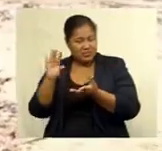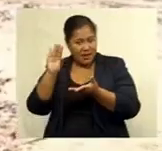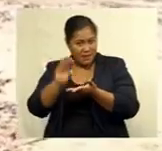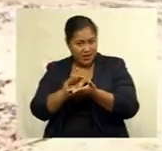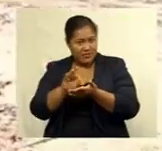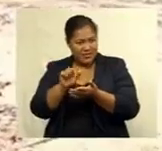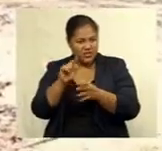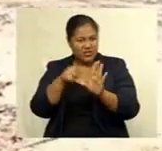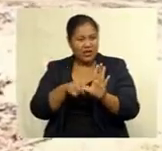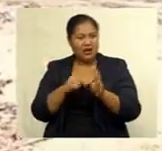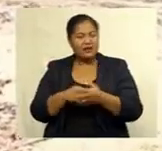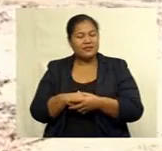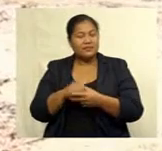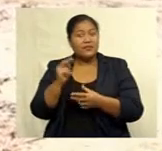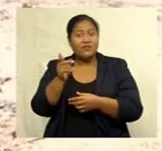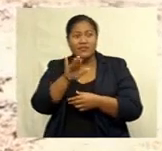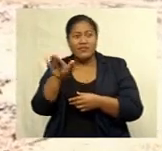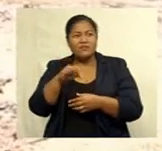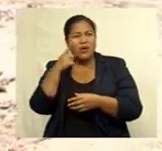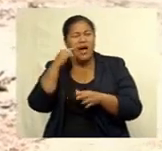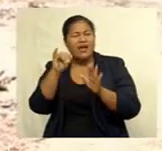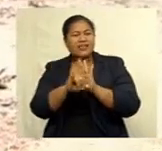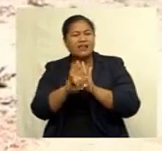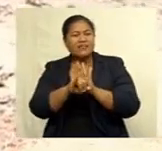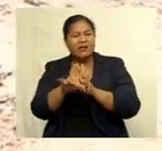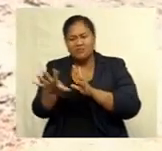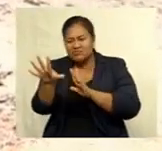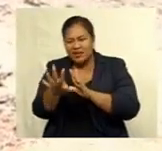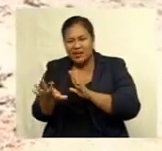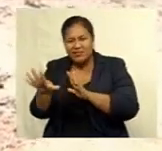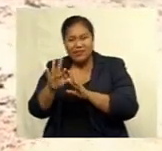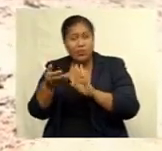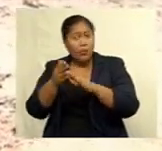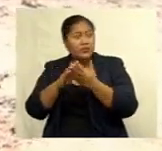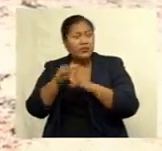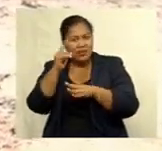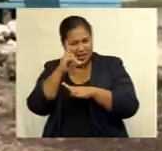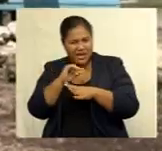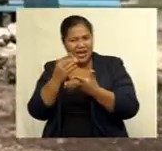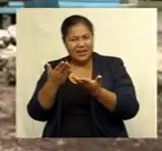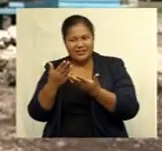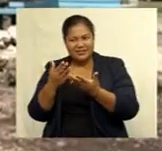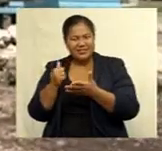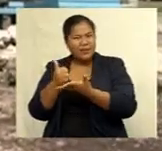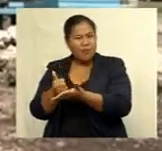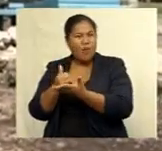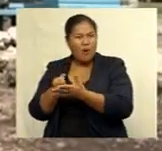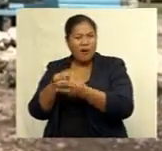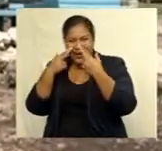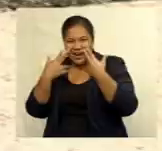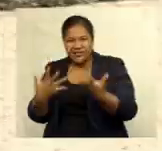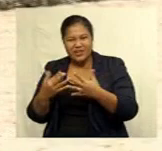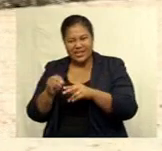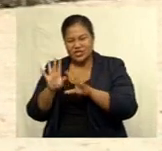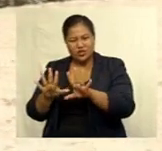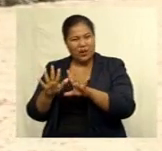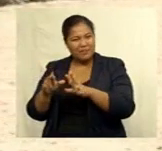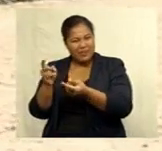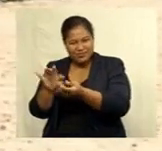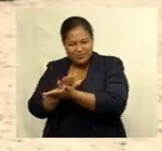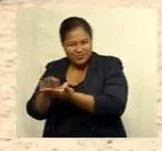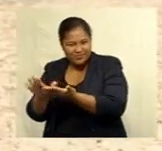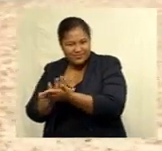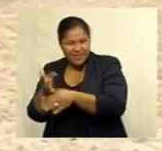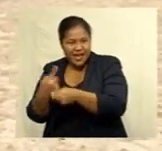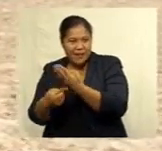to be able to identify an area within the community where they can enrich their biodiversity or reverse biodiversity loss. Come